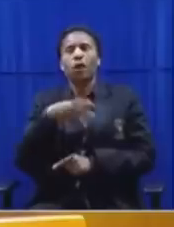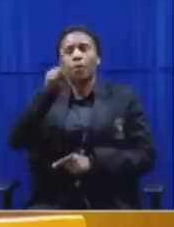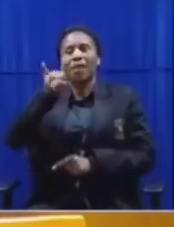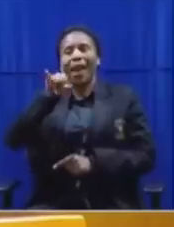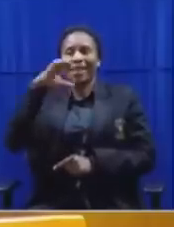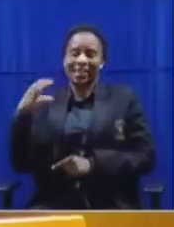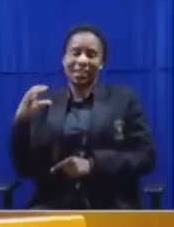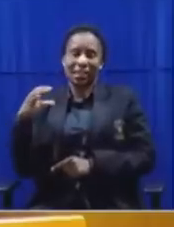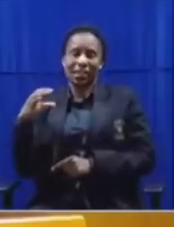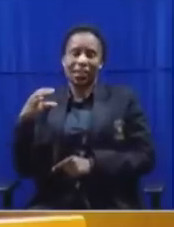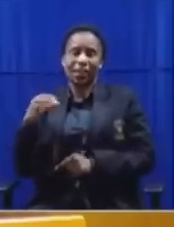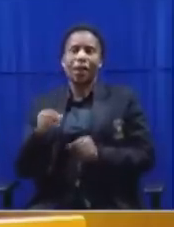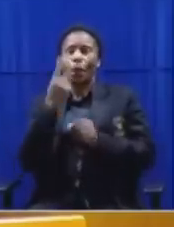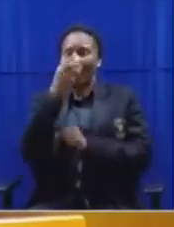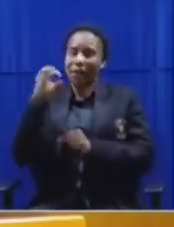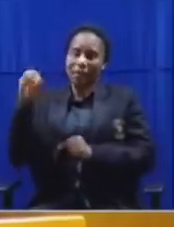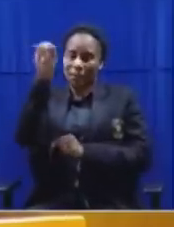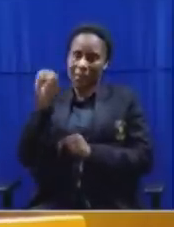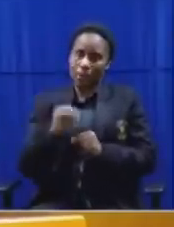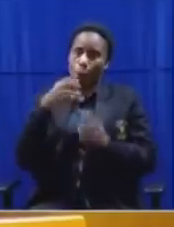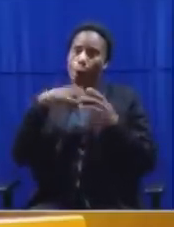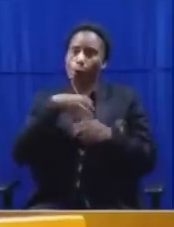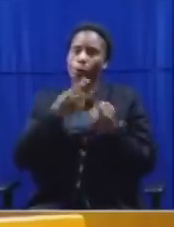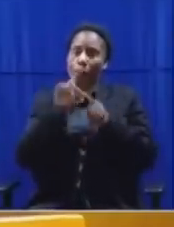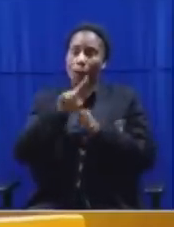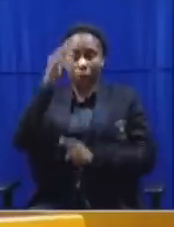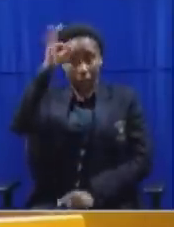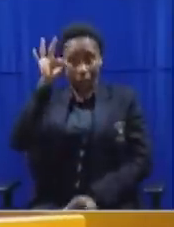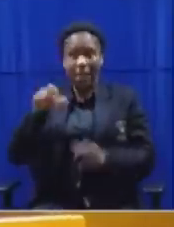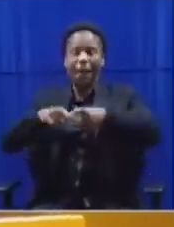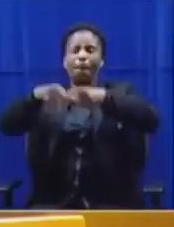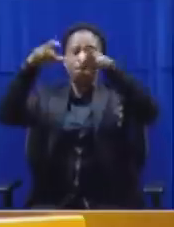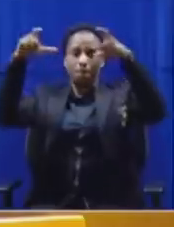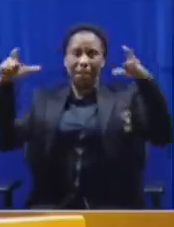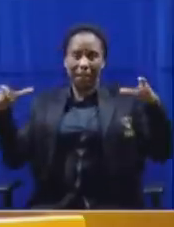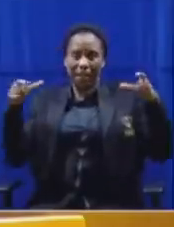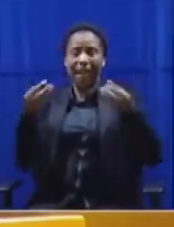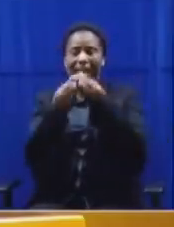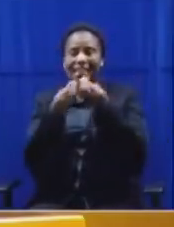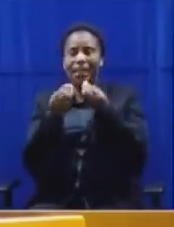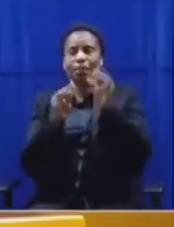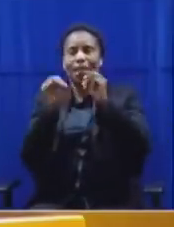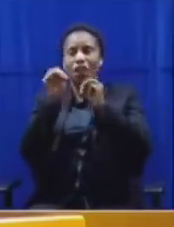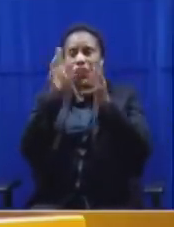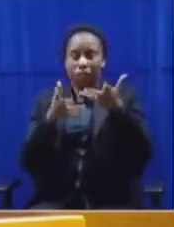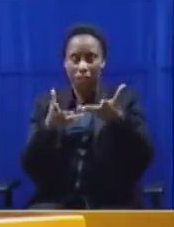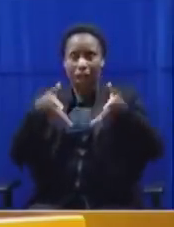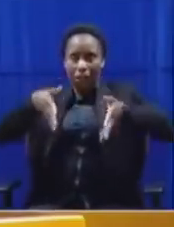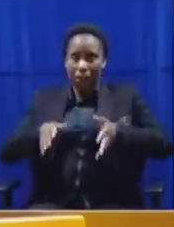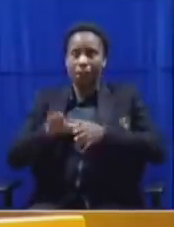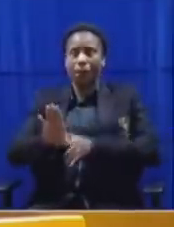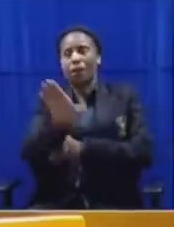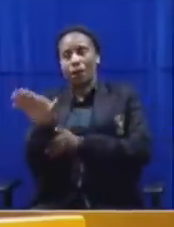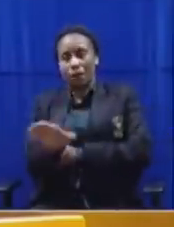It's 100% owned by the state and is the biggest asset manager in the continent, one, but also it